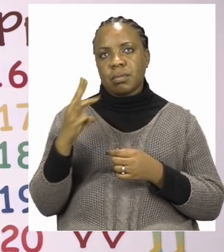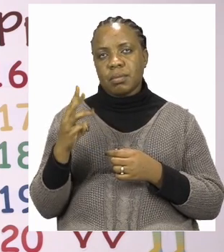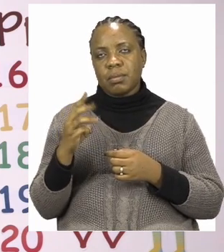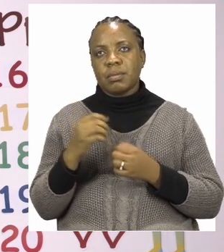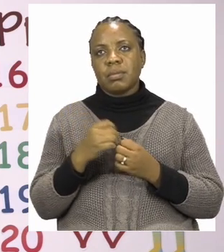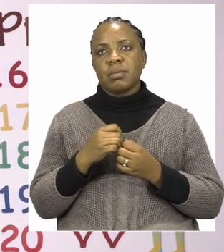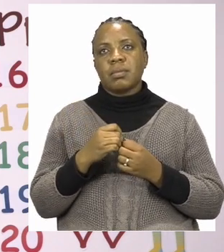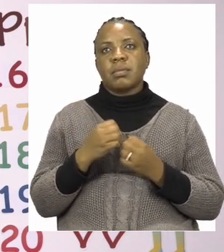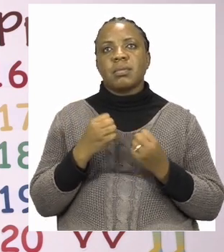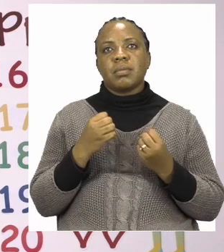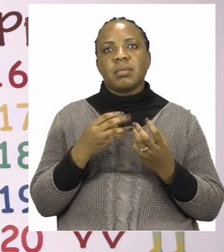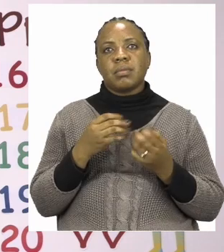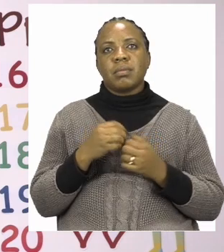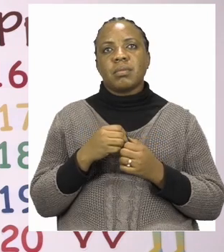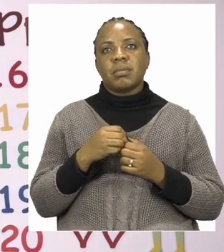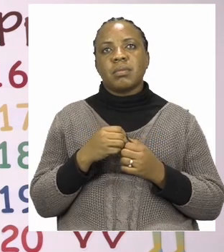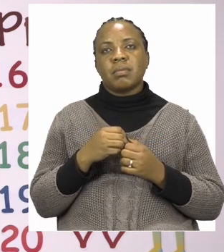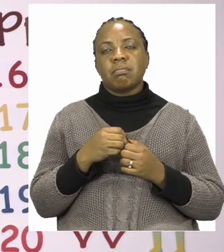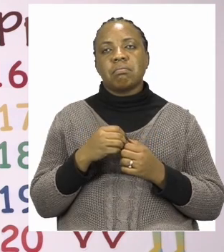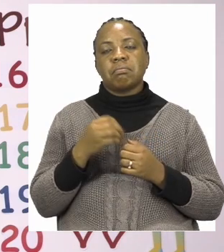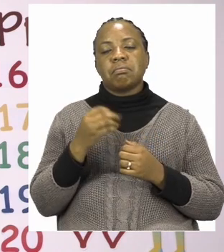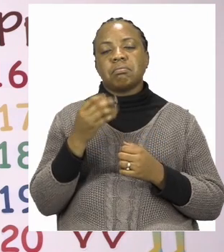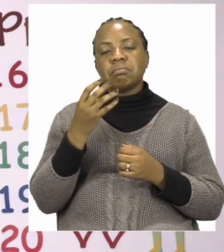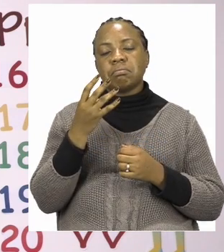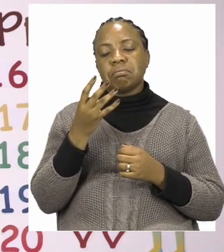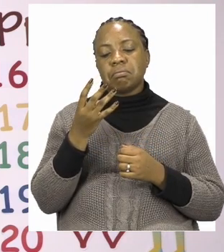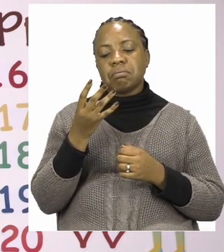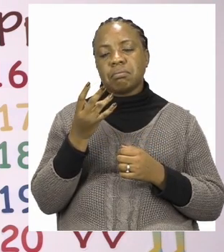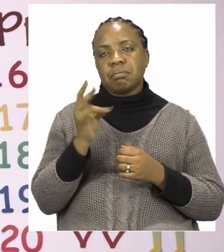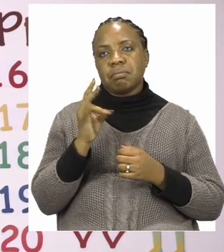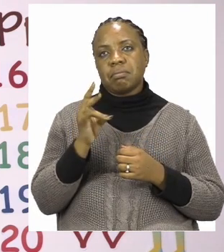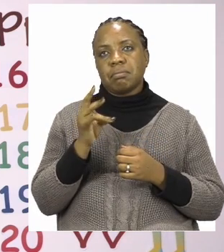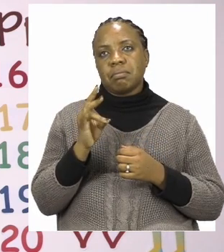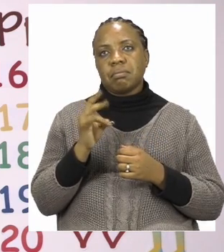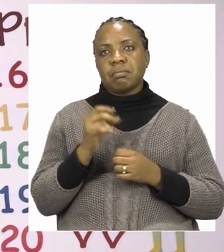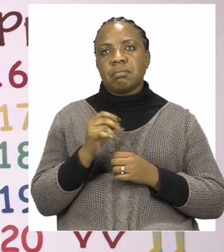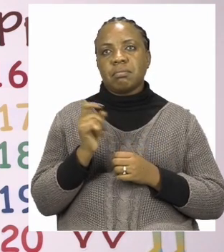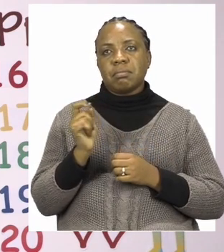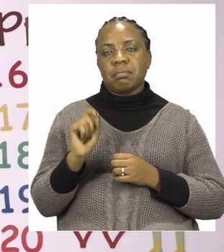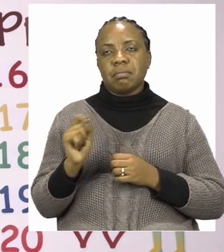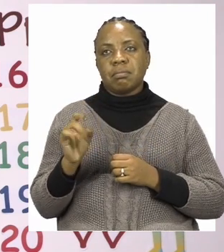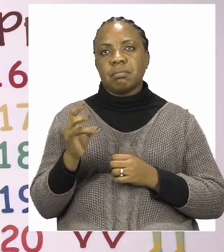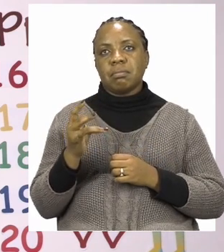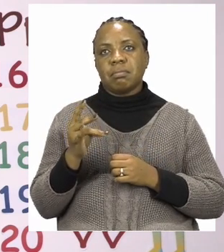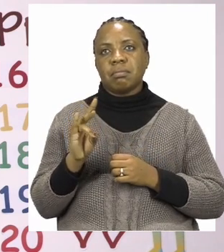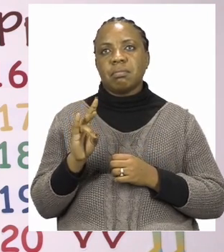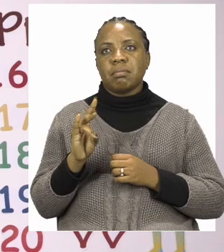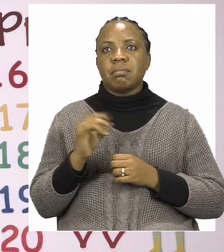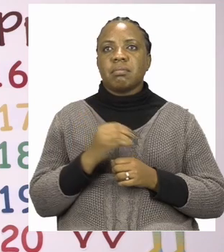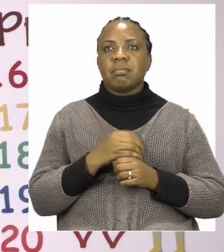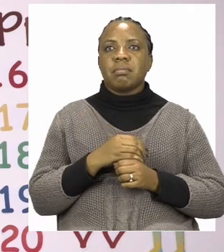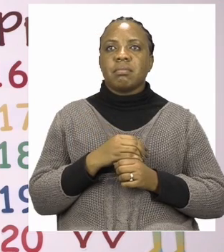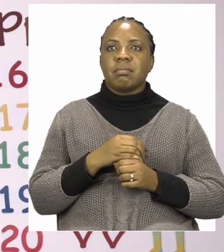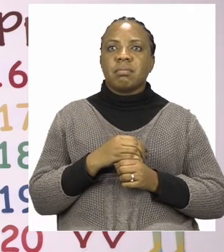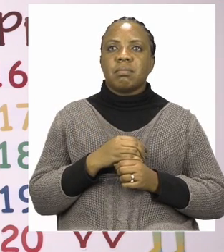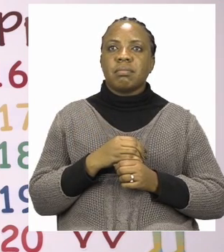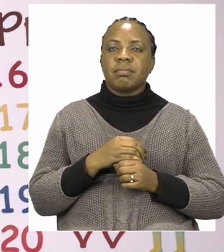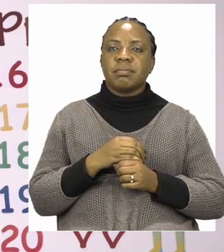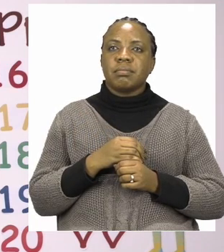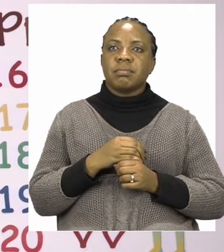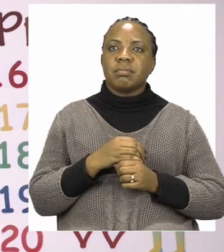see that I have 7 fingers. So our answer here is